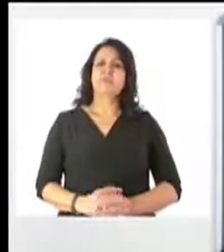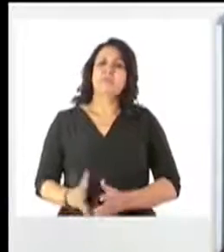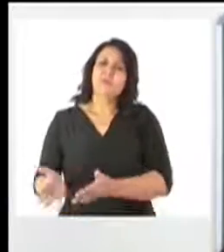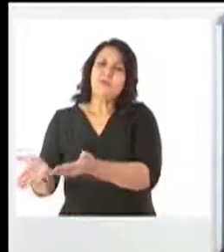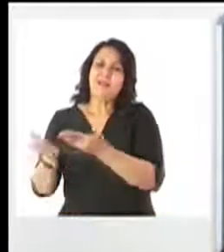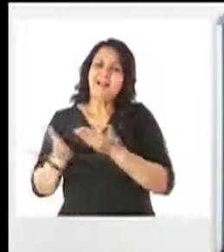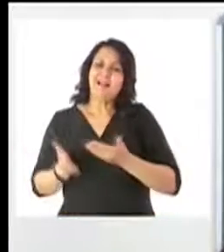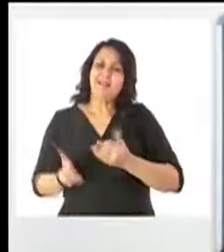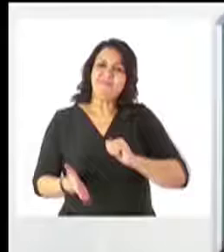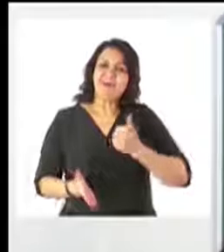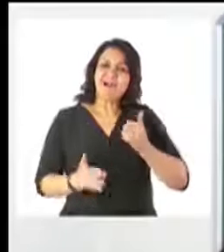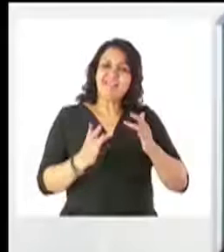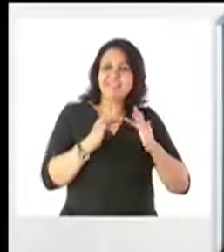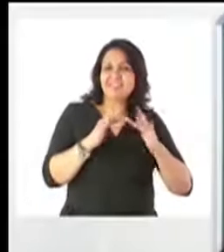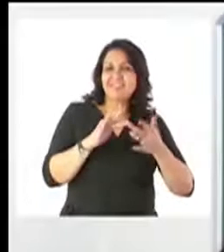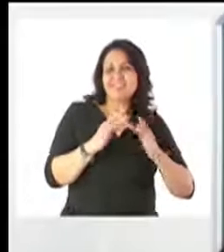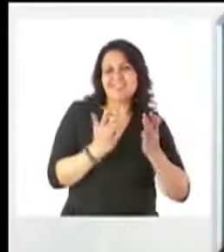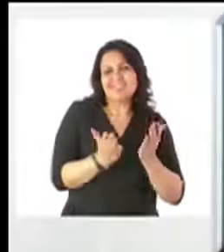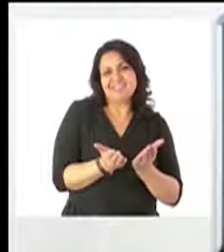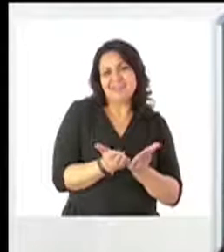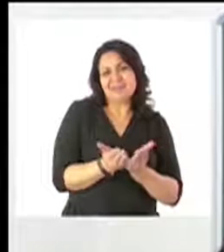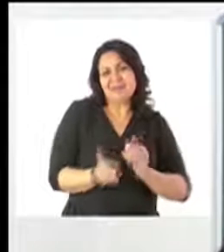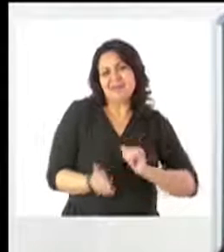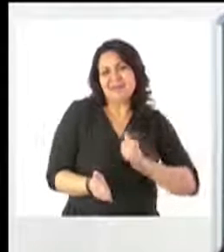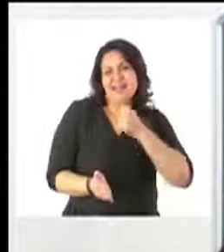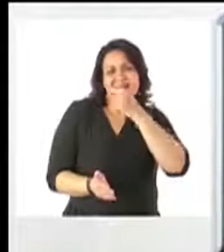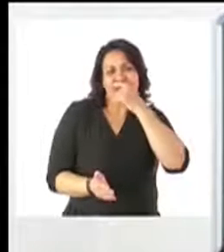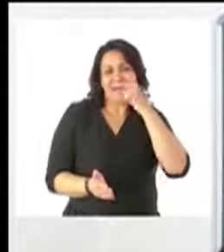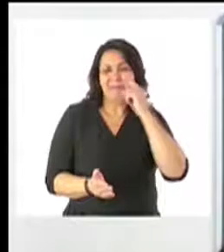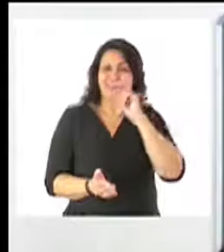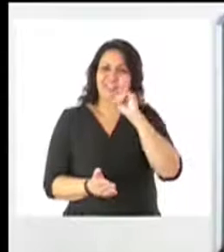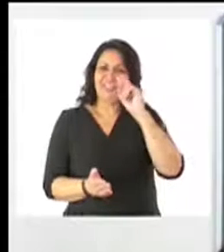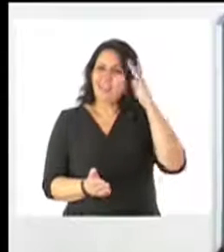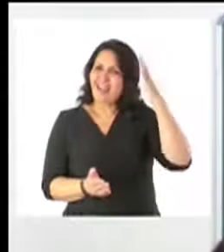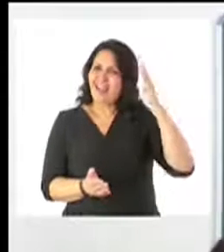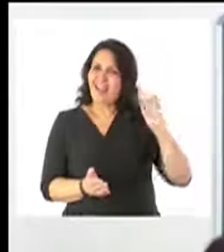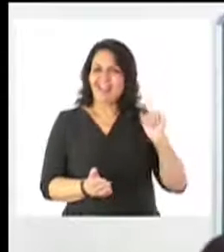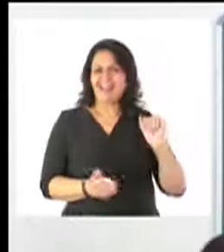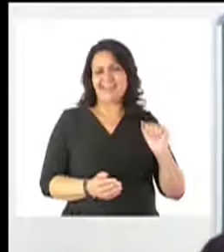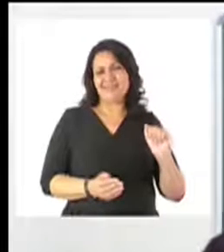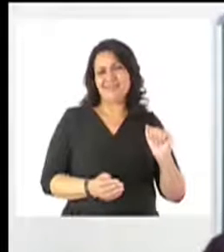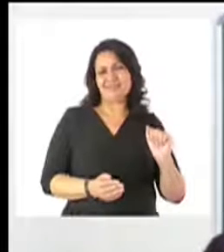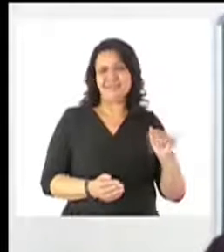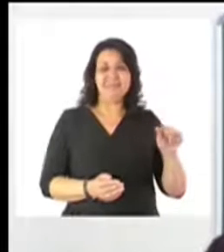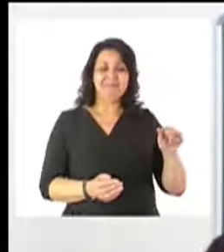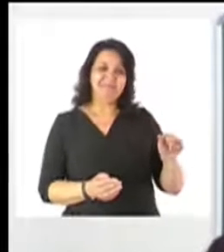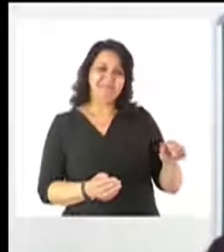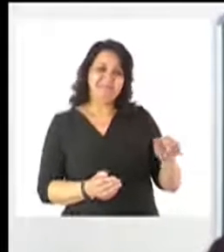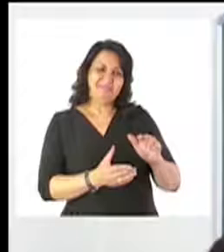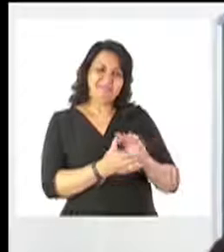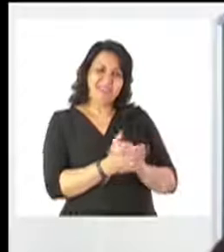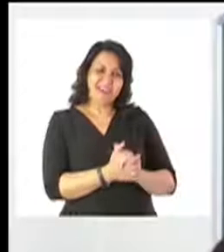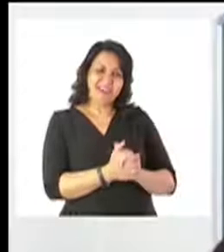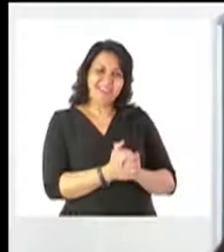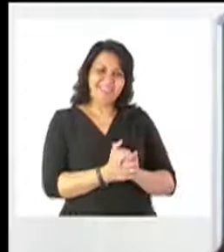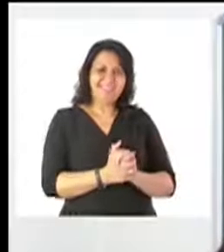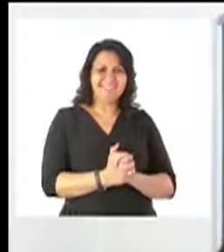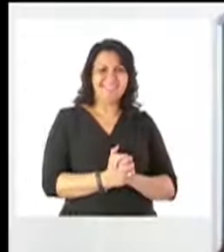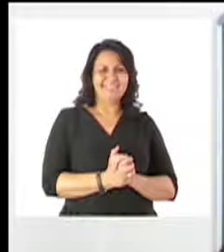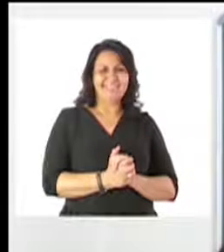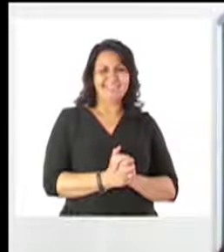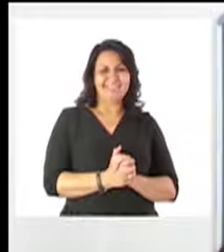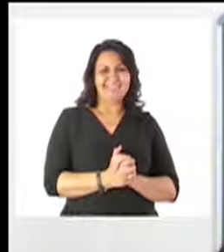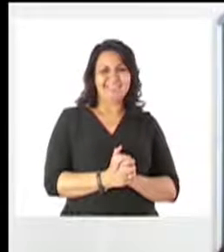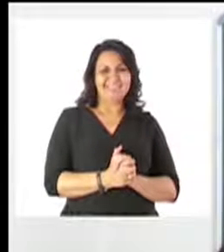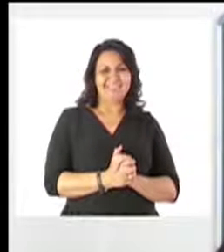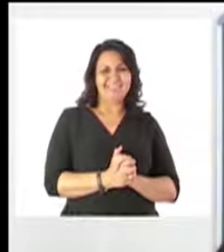Welcome to my Zone Online School. My name is Teacher Hwakus and I'm joined by my friend. This week's theme